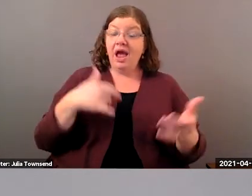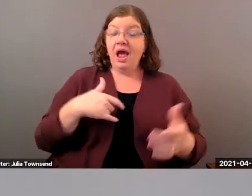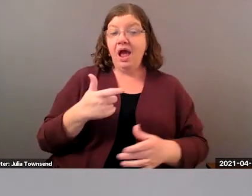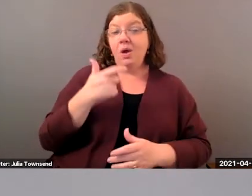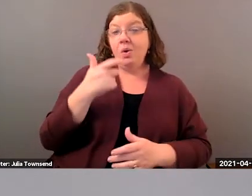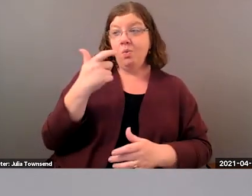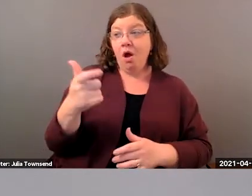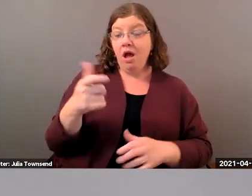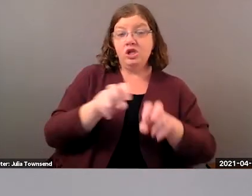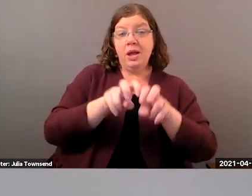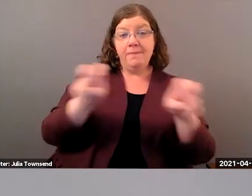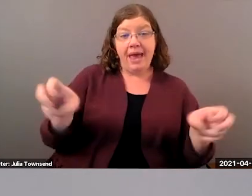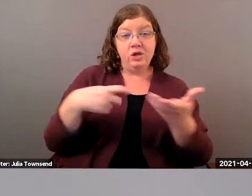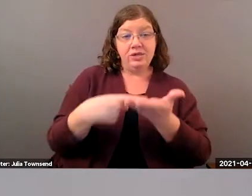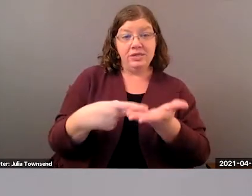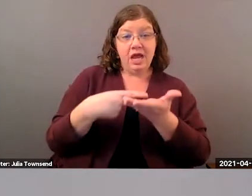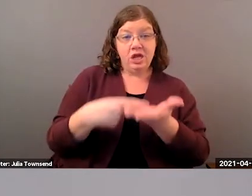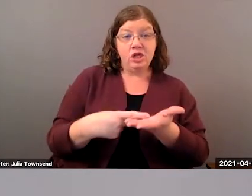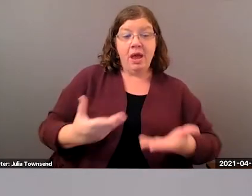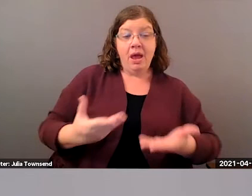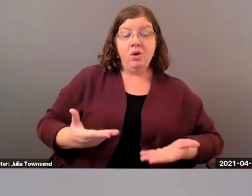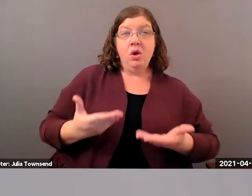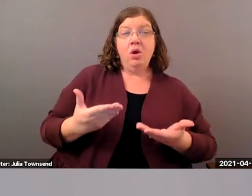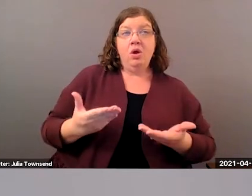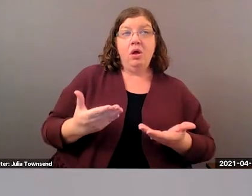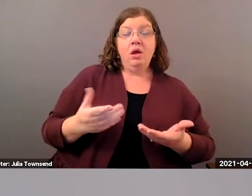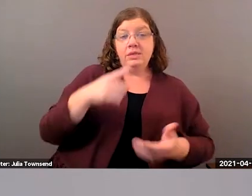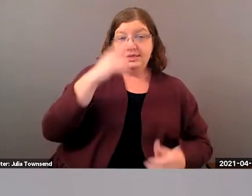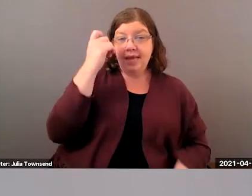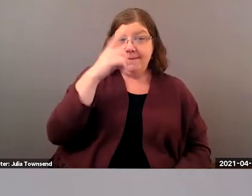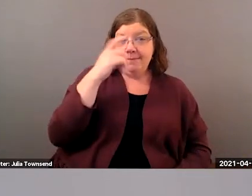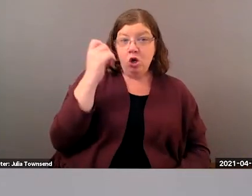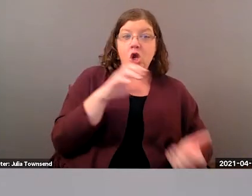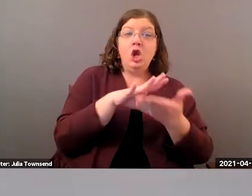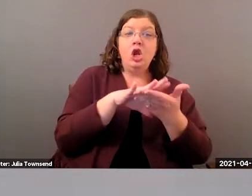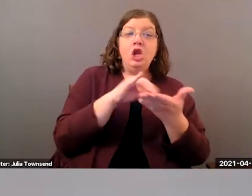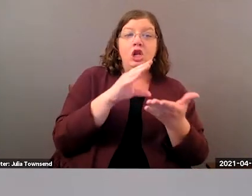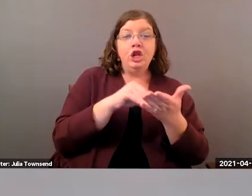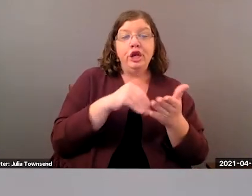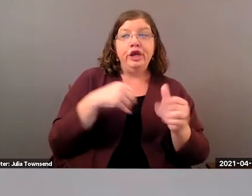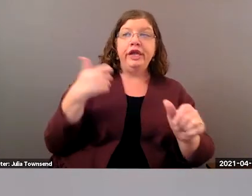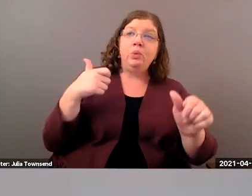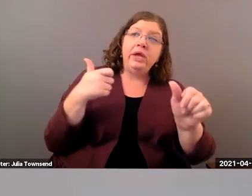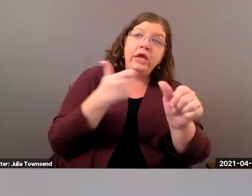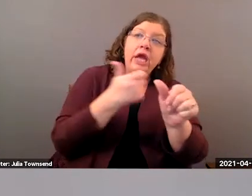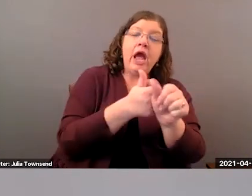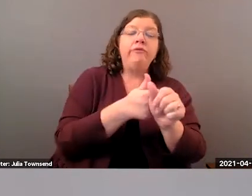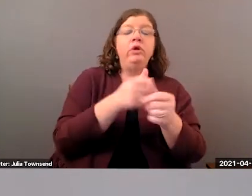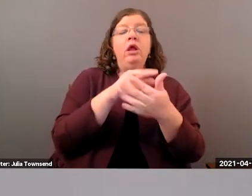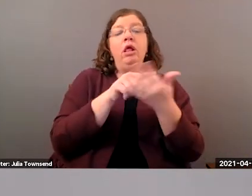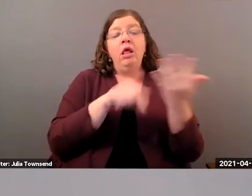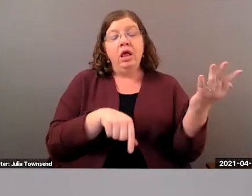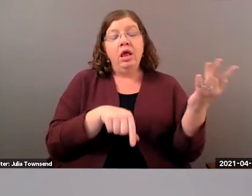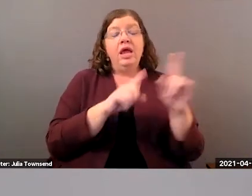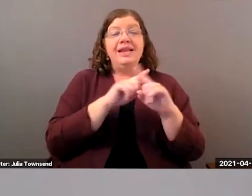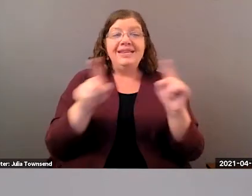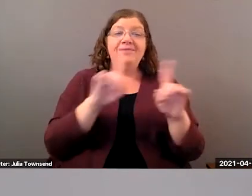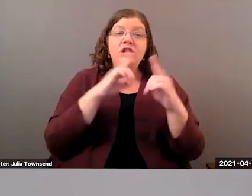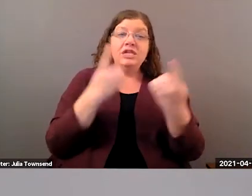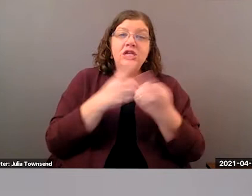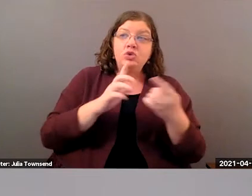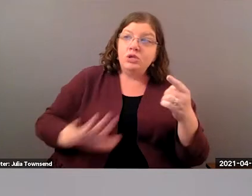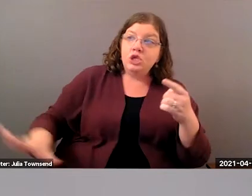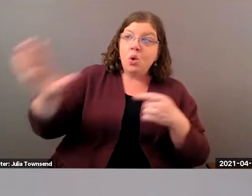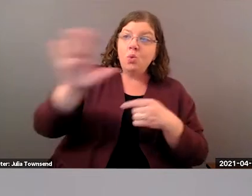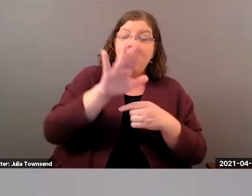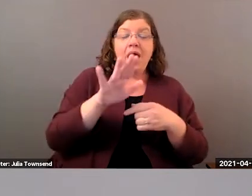panel discussion about about summer learning recovery and all that within districts around the country.